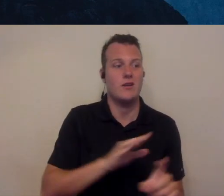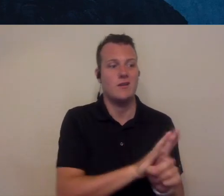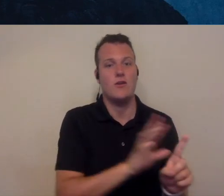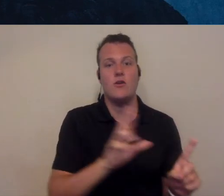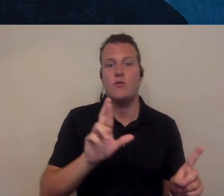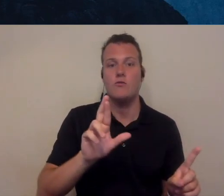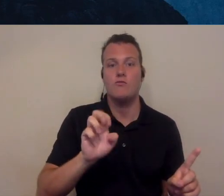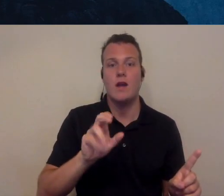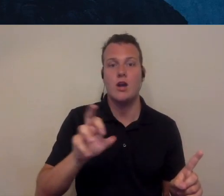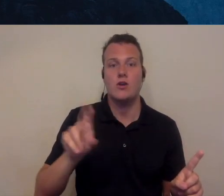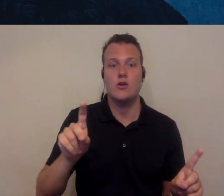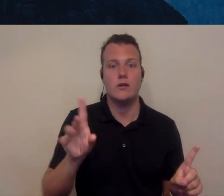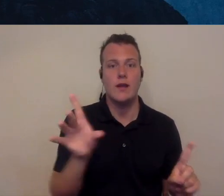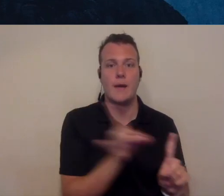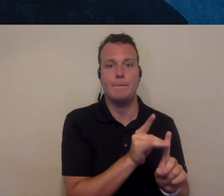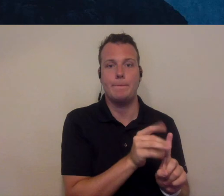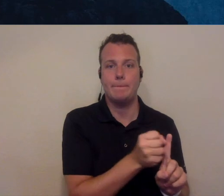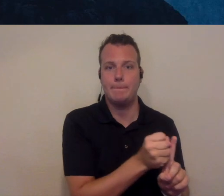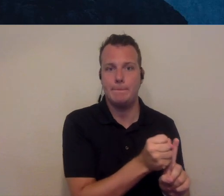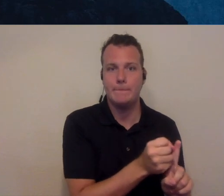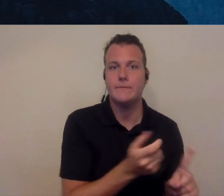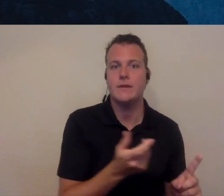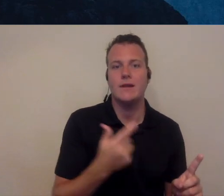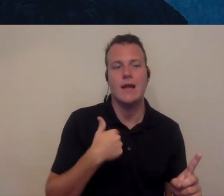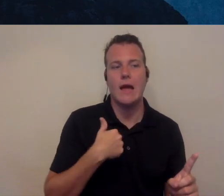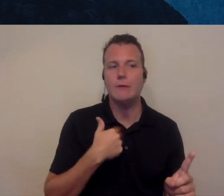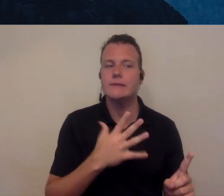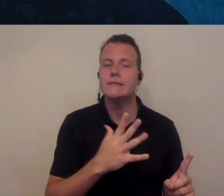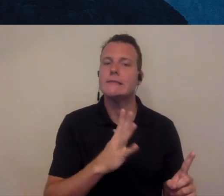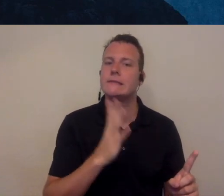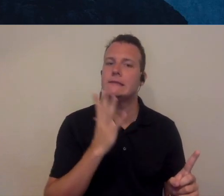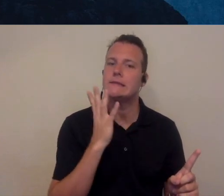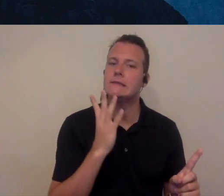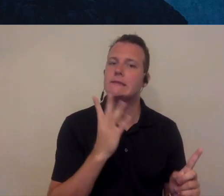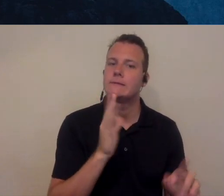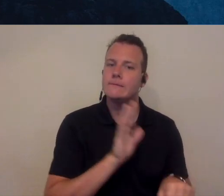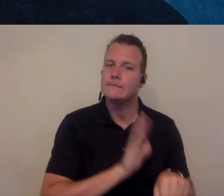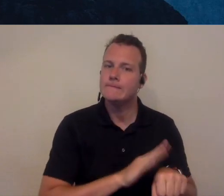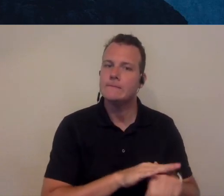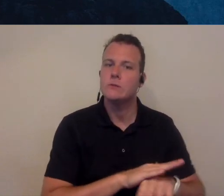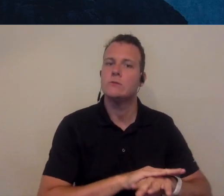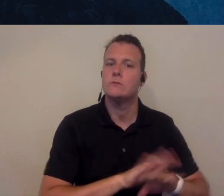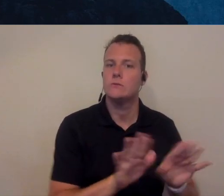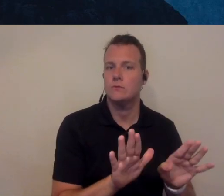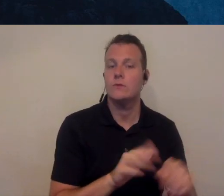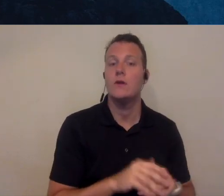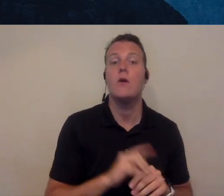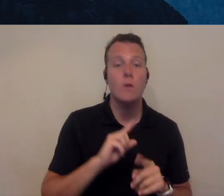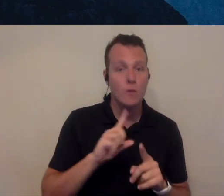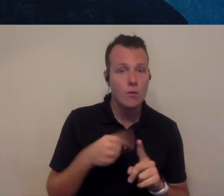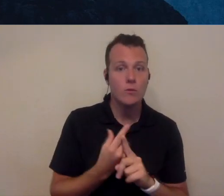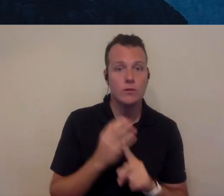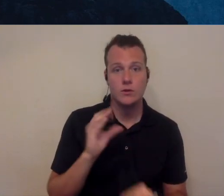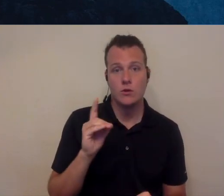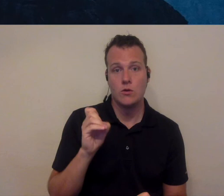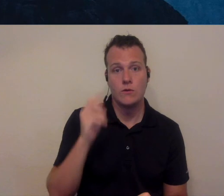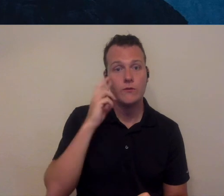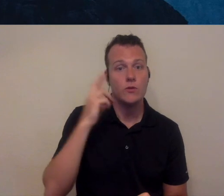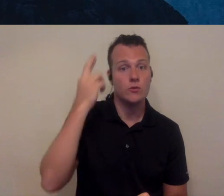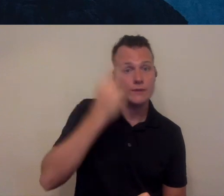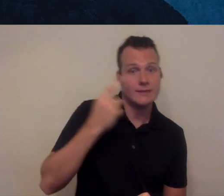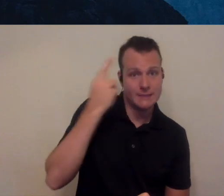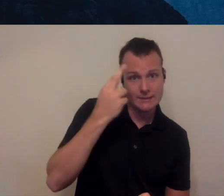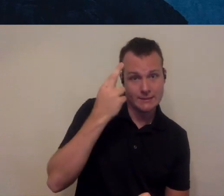part of that record. So I would really try and dissuade you from doing that. You can only